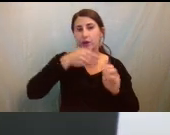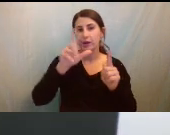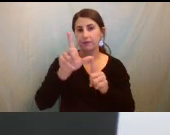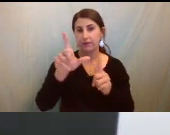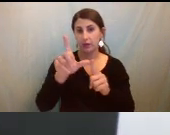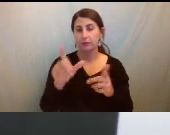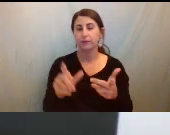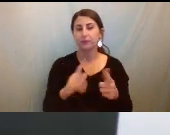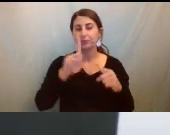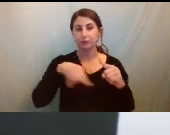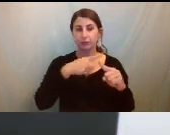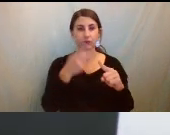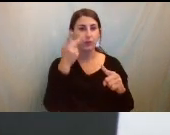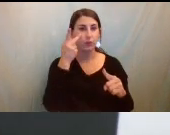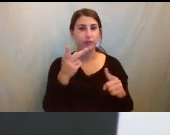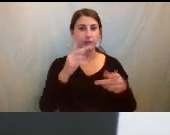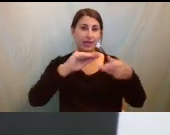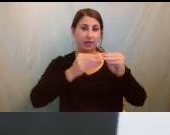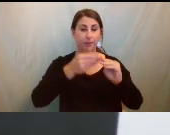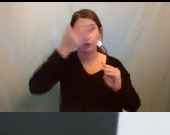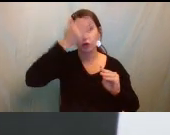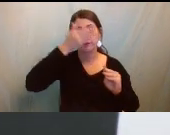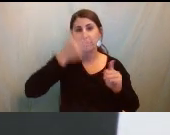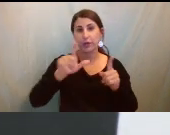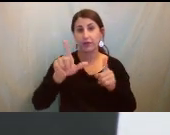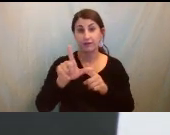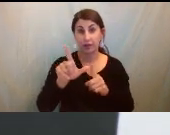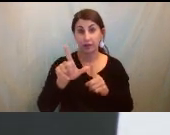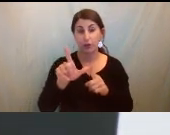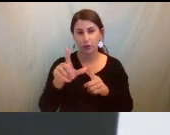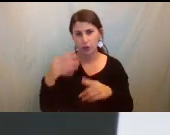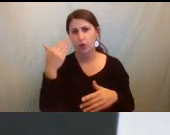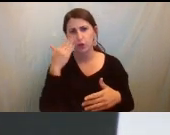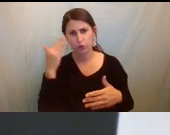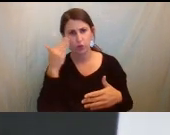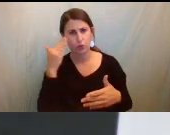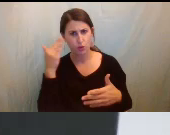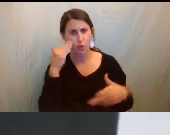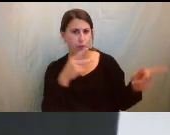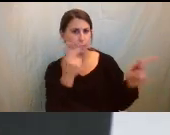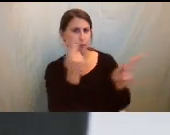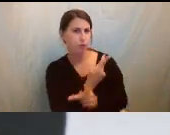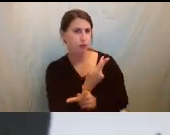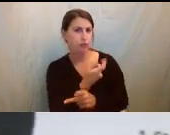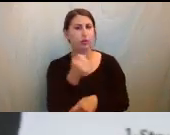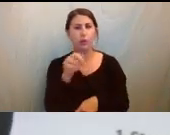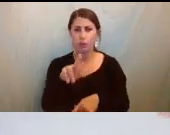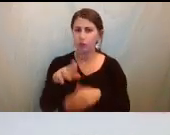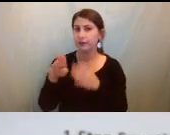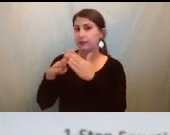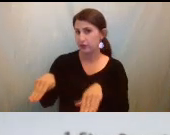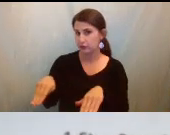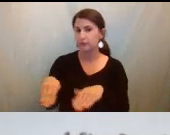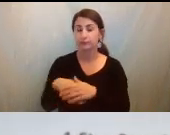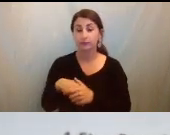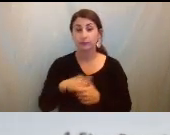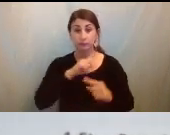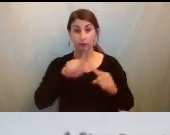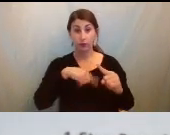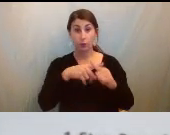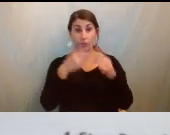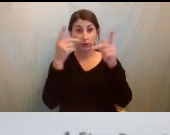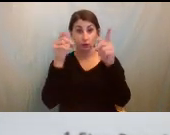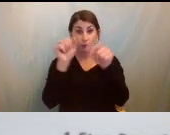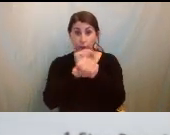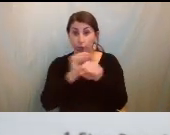All right, so whenever you see a coefficient in front of the variable, you know that's multiplication or division. All right, so when we're